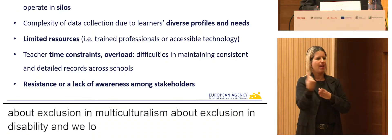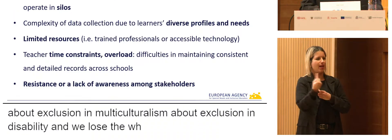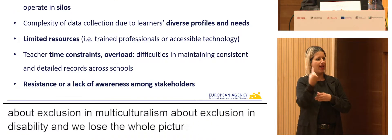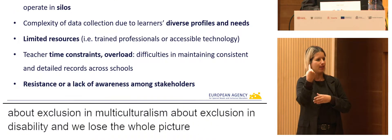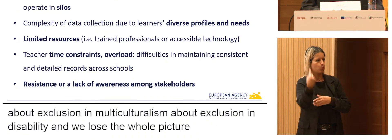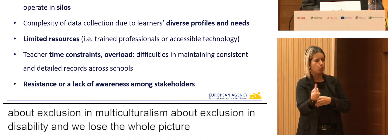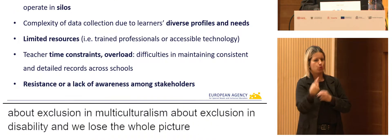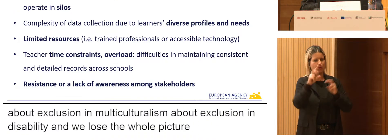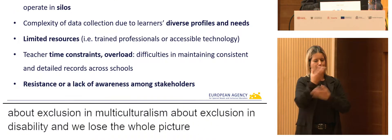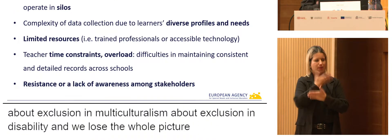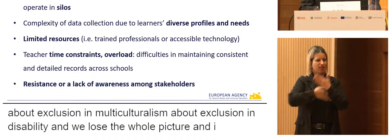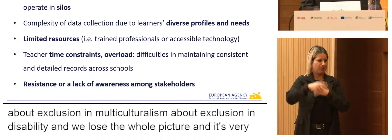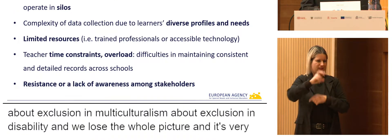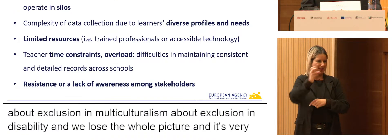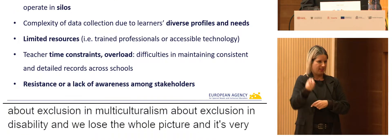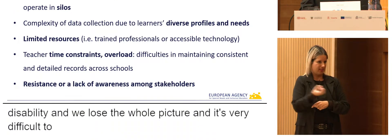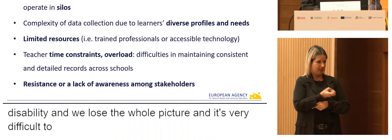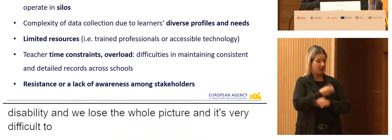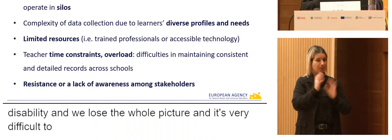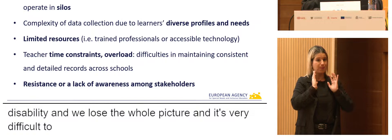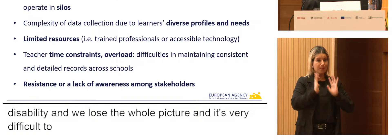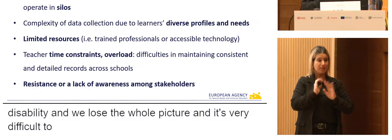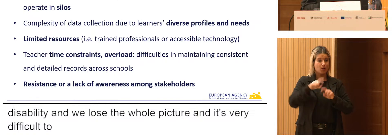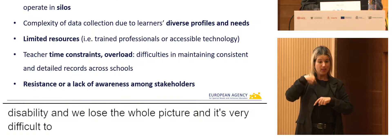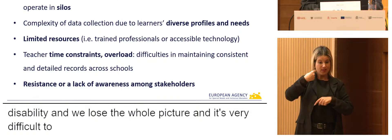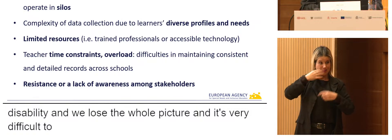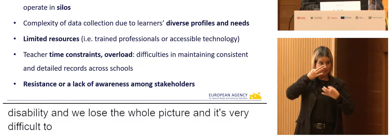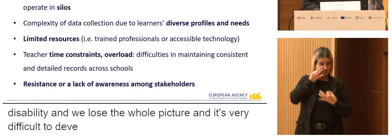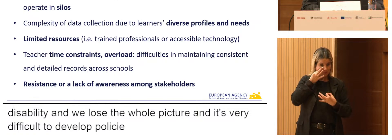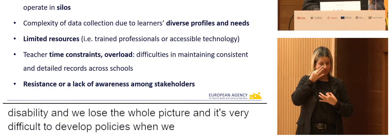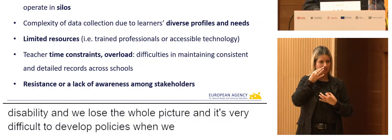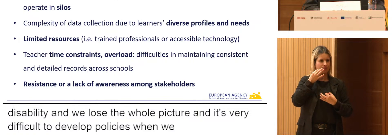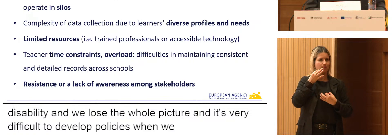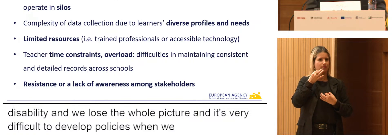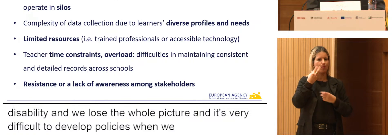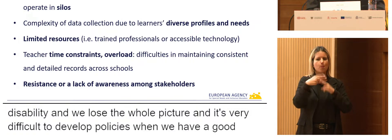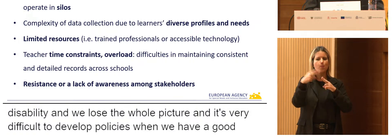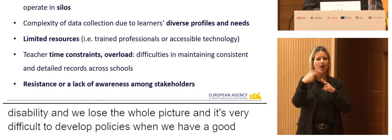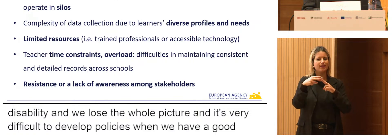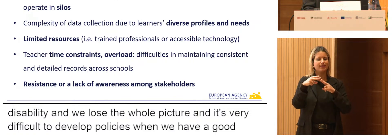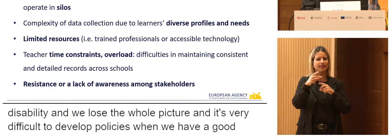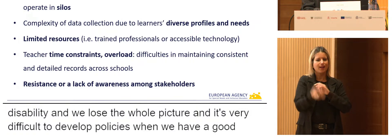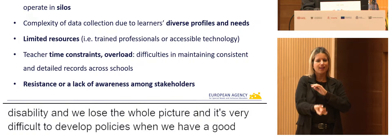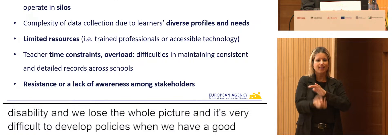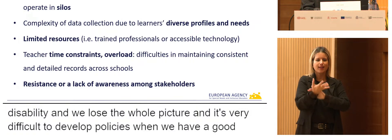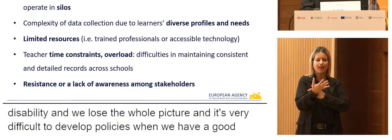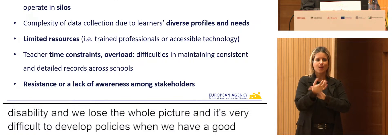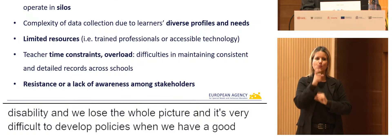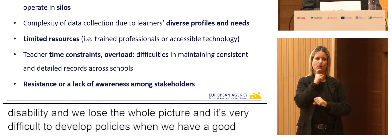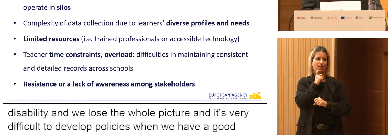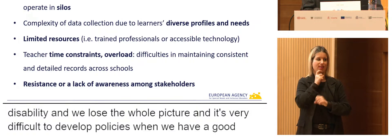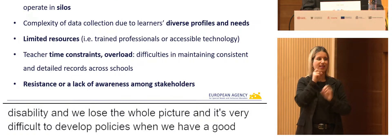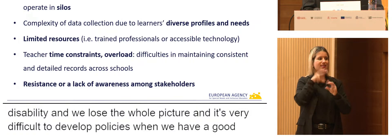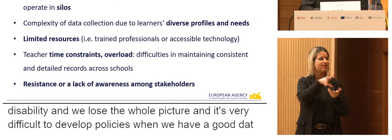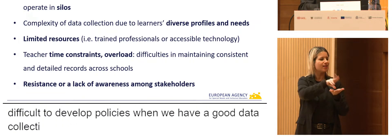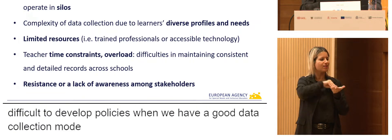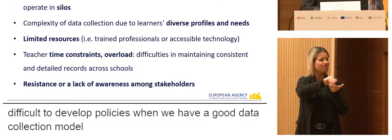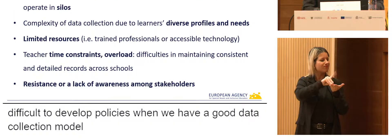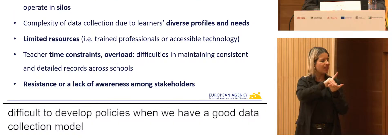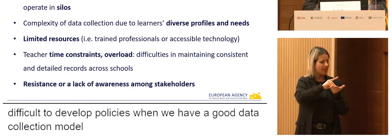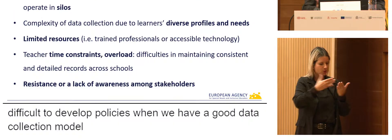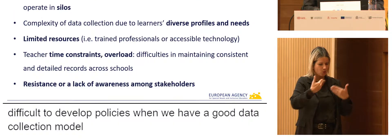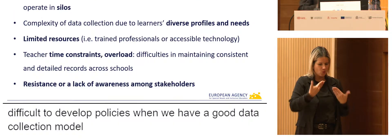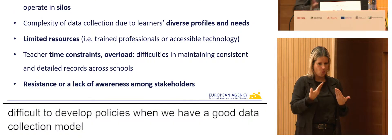And it's very difficult to develop policies when we have a good data collection model. And